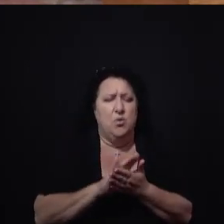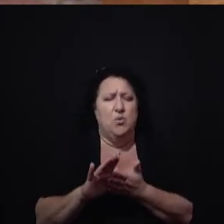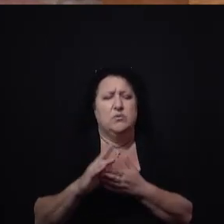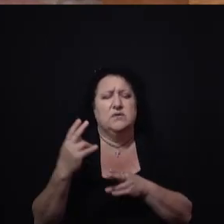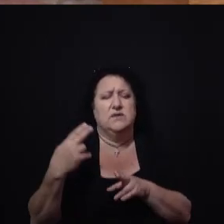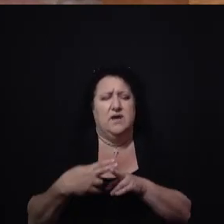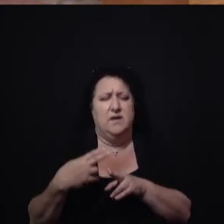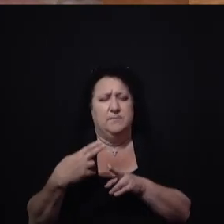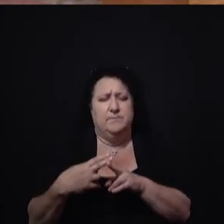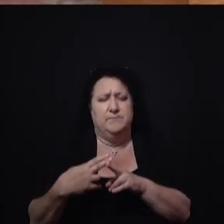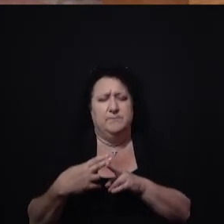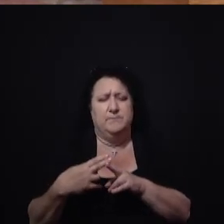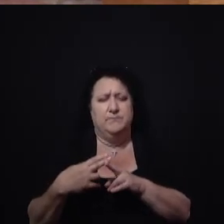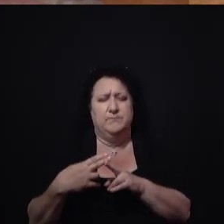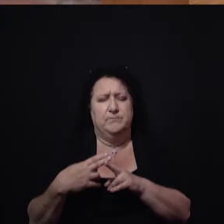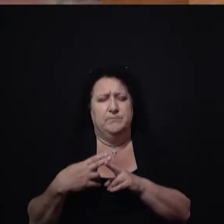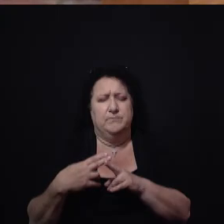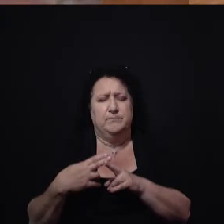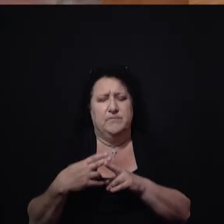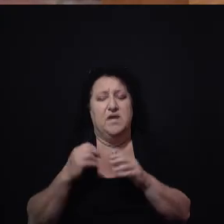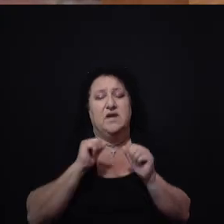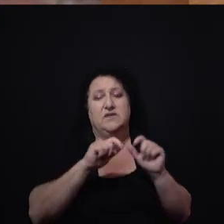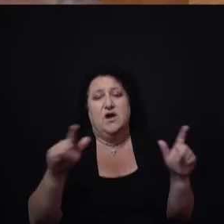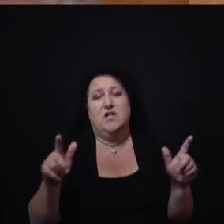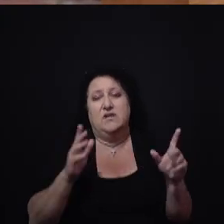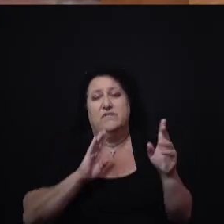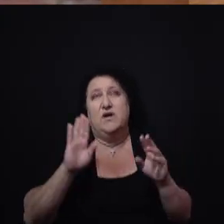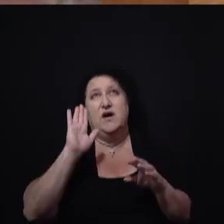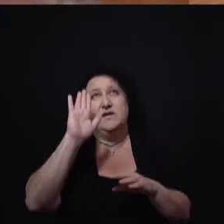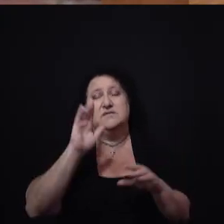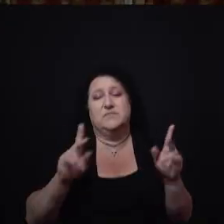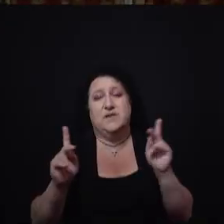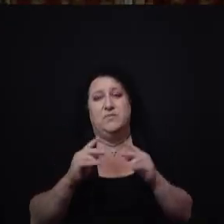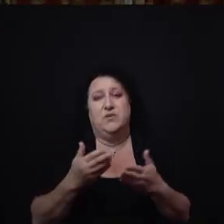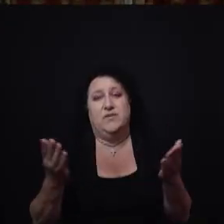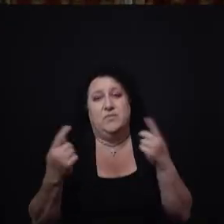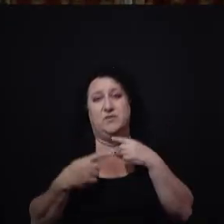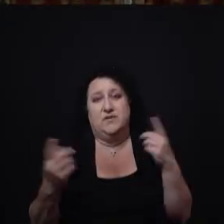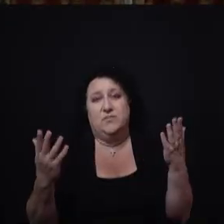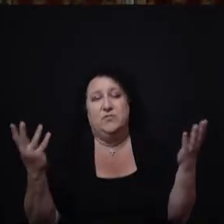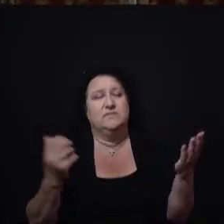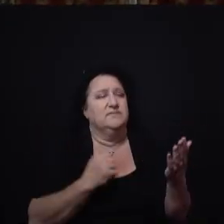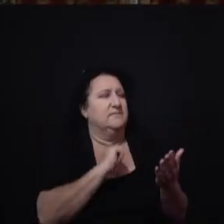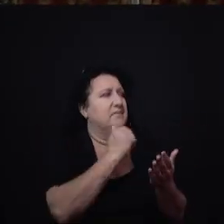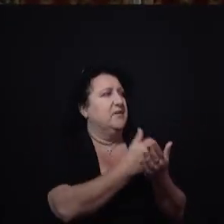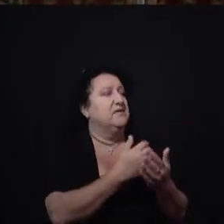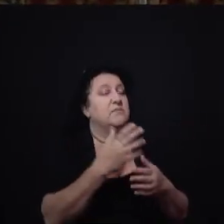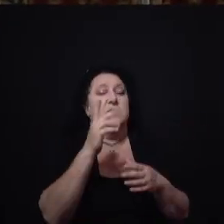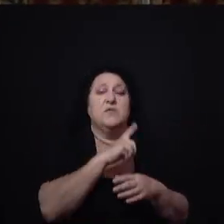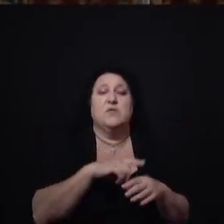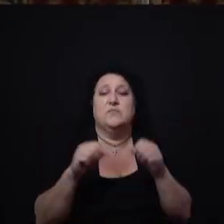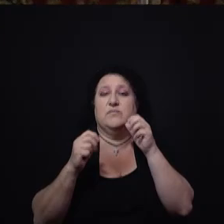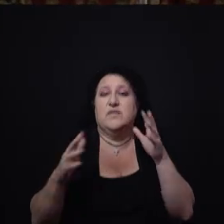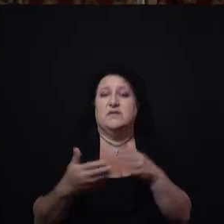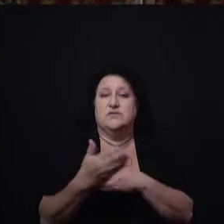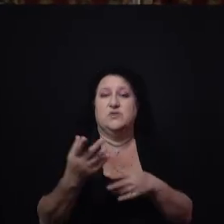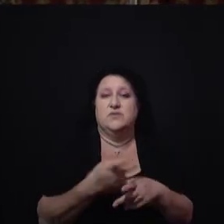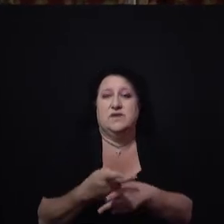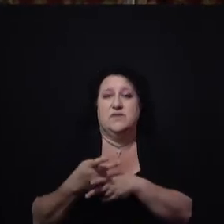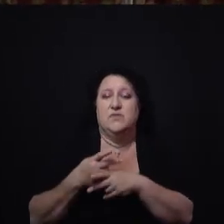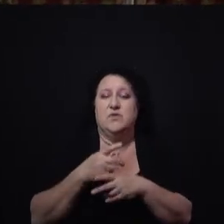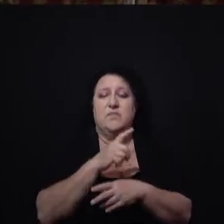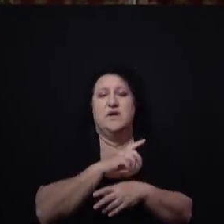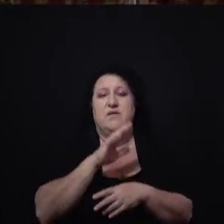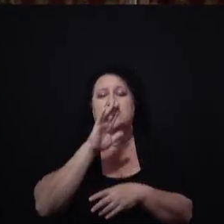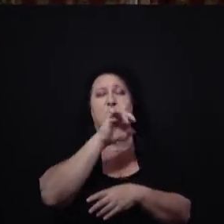name we pray. And all of God's people said, amen. So may the Lord bless you and keep you. May the Lord make his face